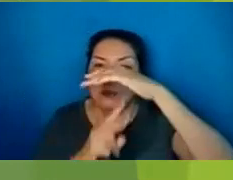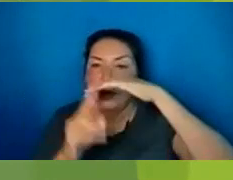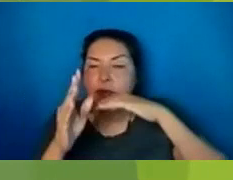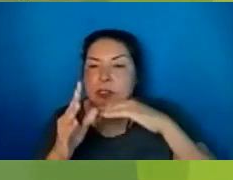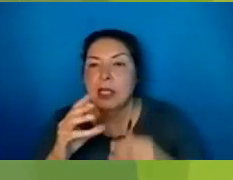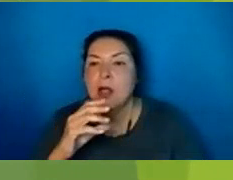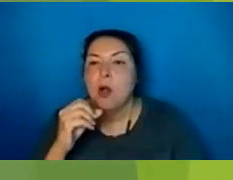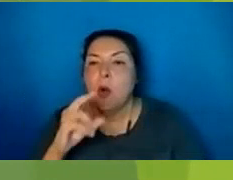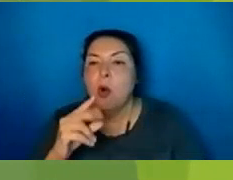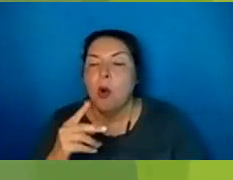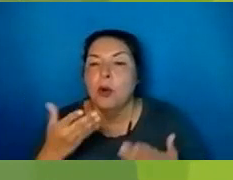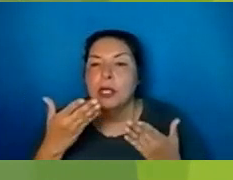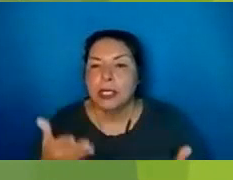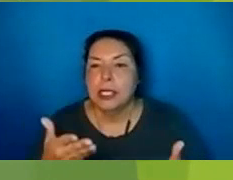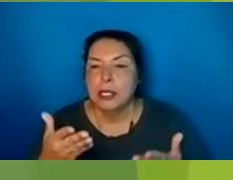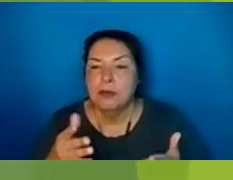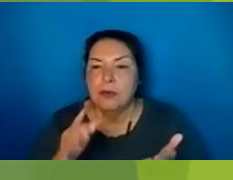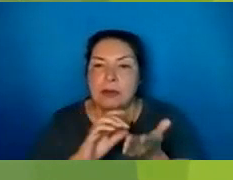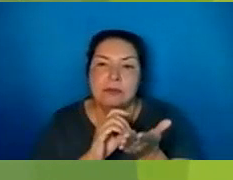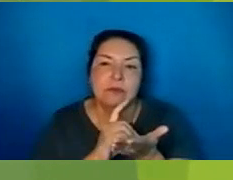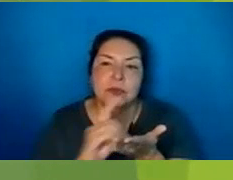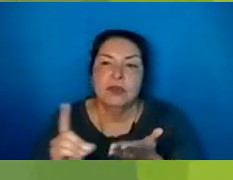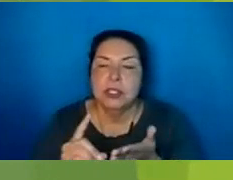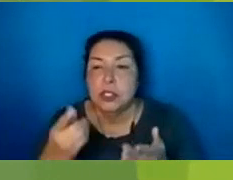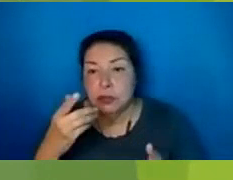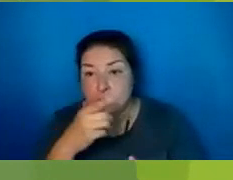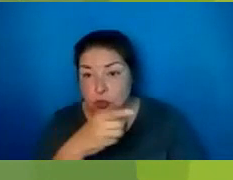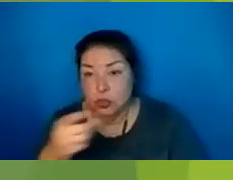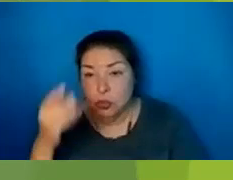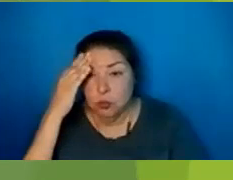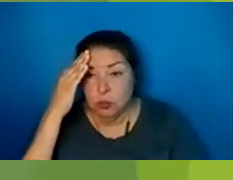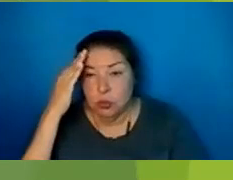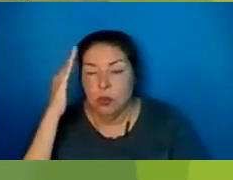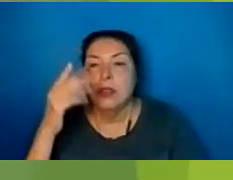my people out of your hand. Thus you will know that I am the Lord.